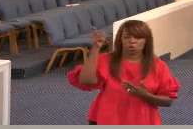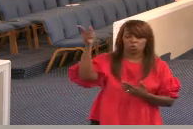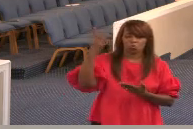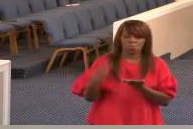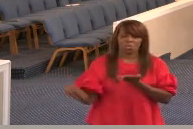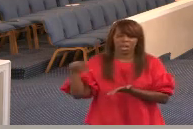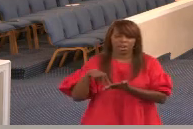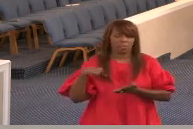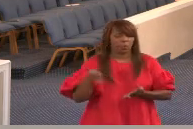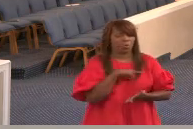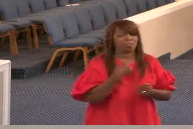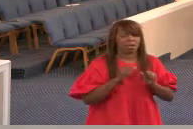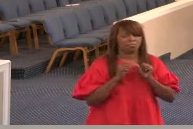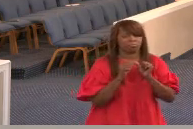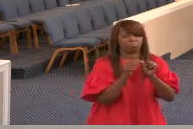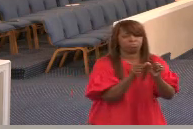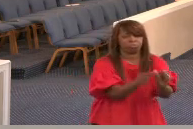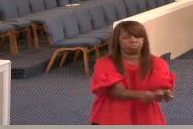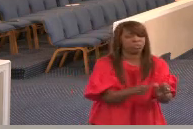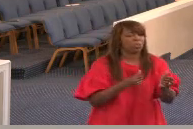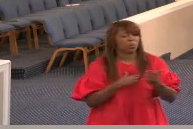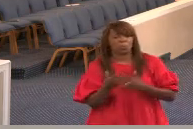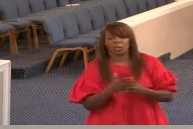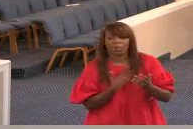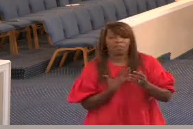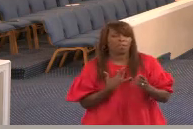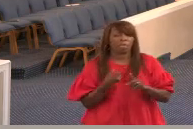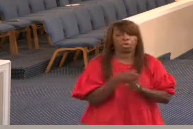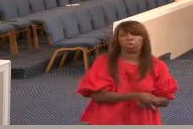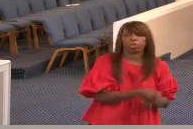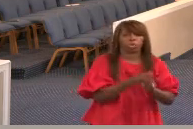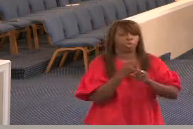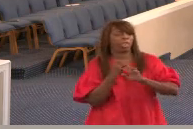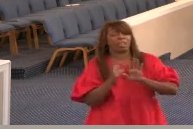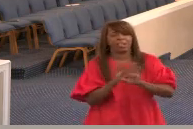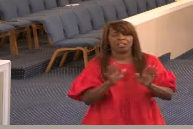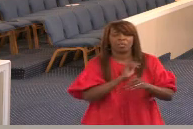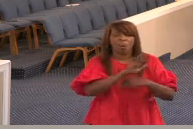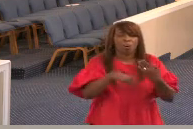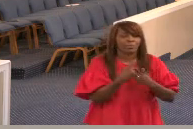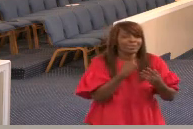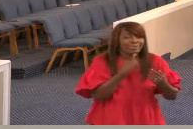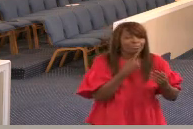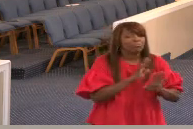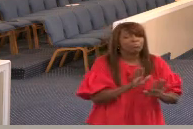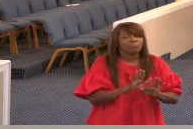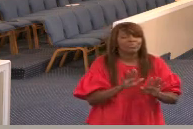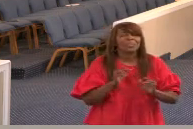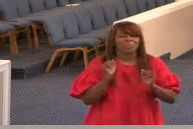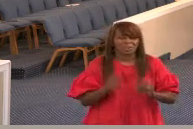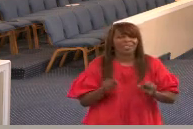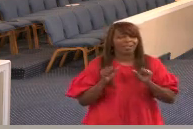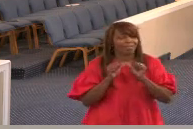we can get up from every knockdown, every fall, every disappointment.